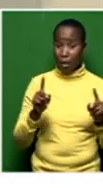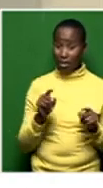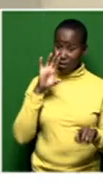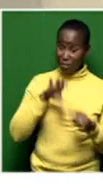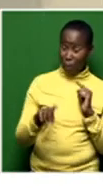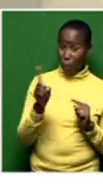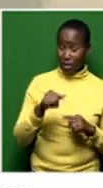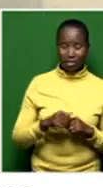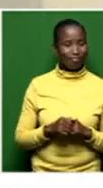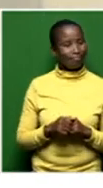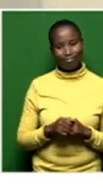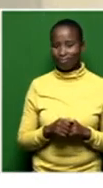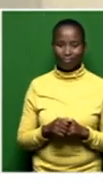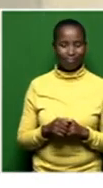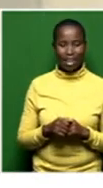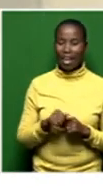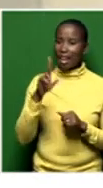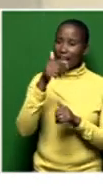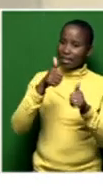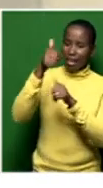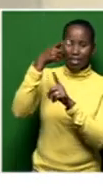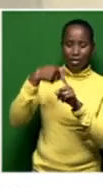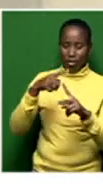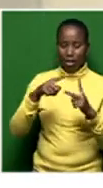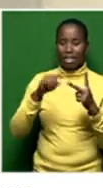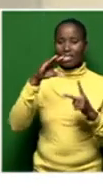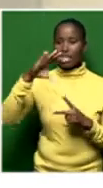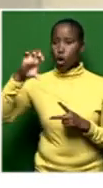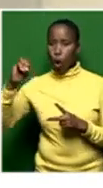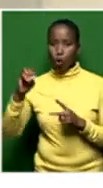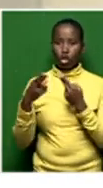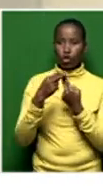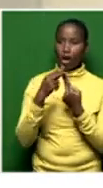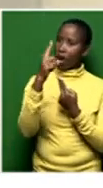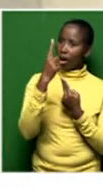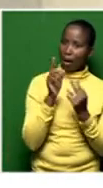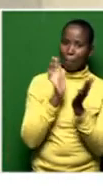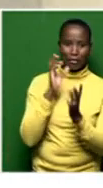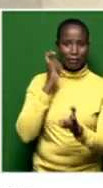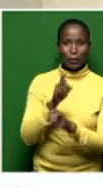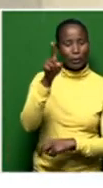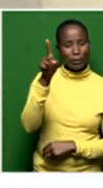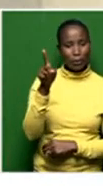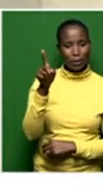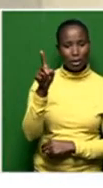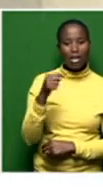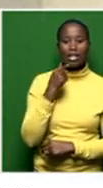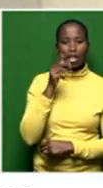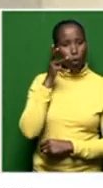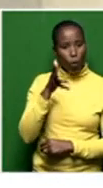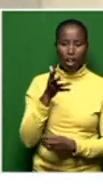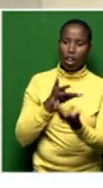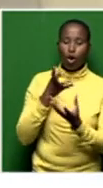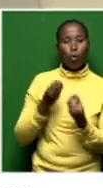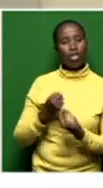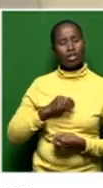very militant interim executive. We have a CEO that refuses to speak to unions, that has blatantly said he will talk directly to